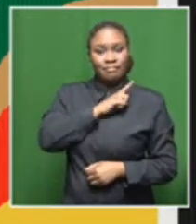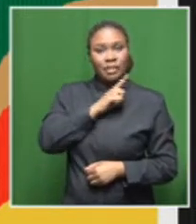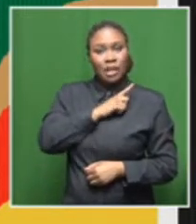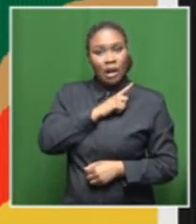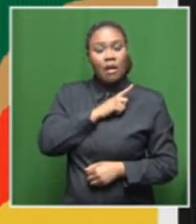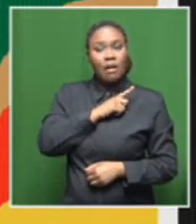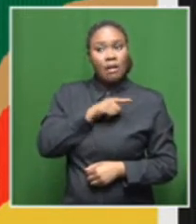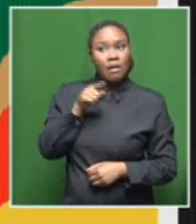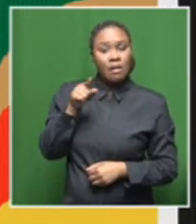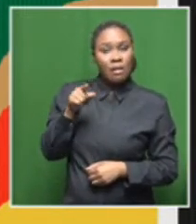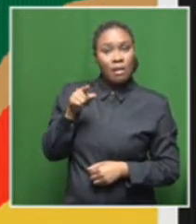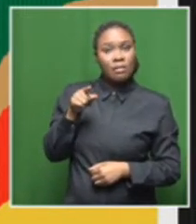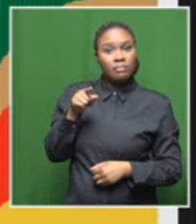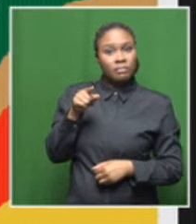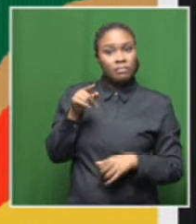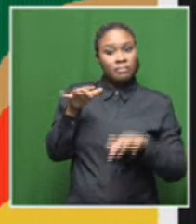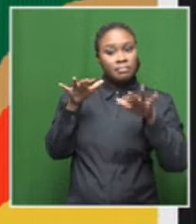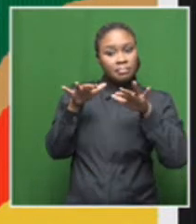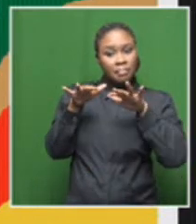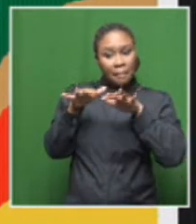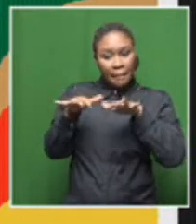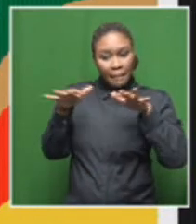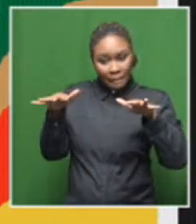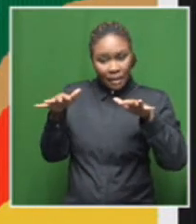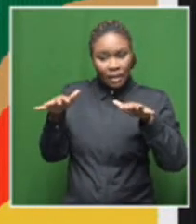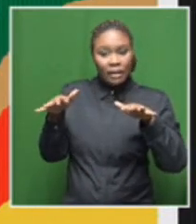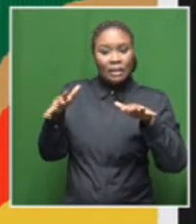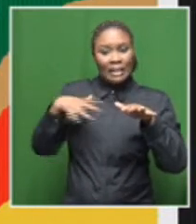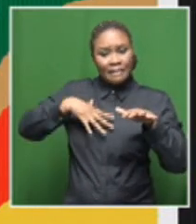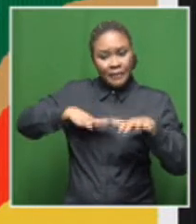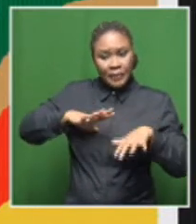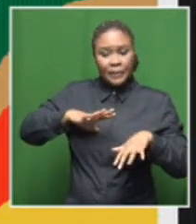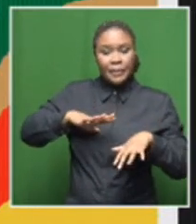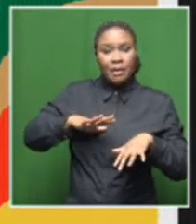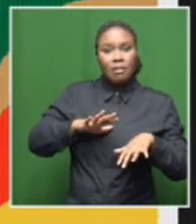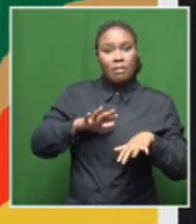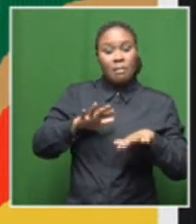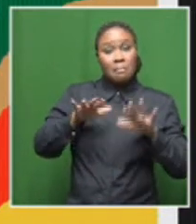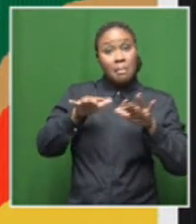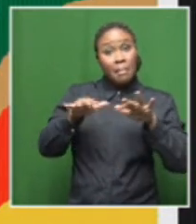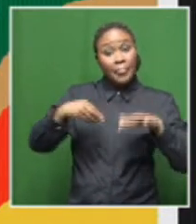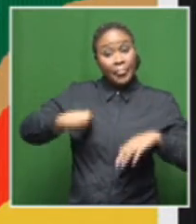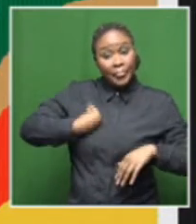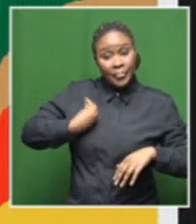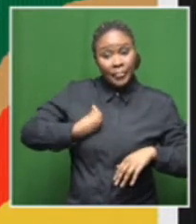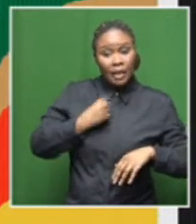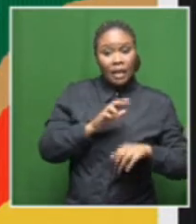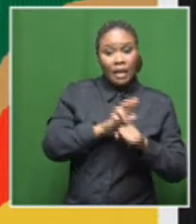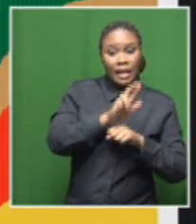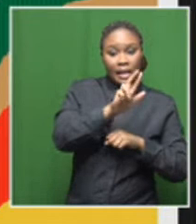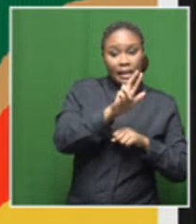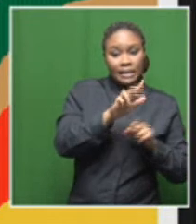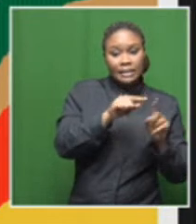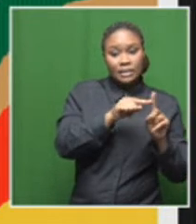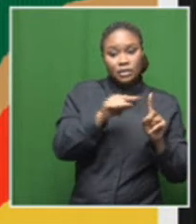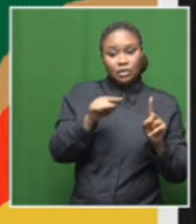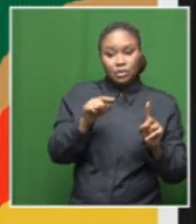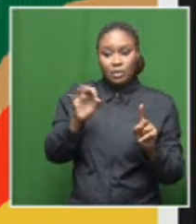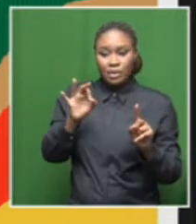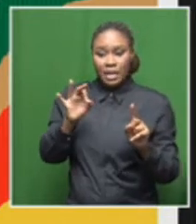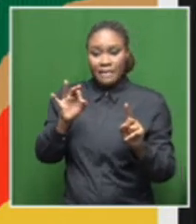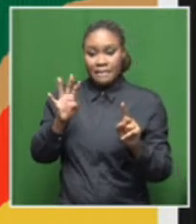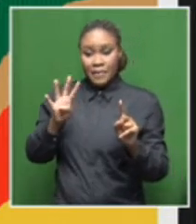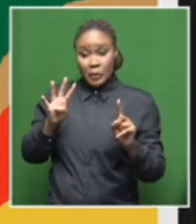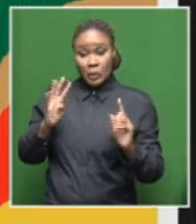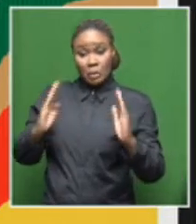the public space is to get hold of younger people, especially the 18 to 34. They started vaccinating long